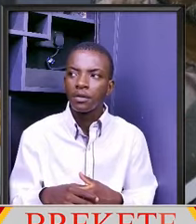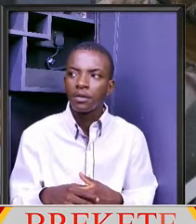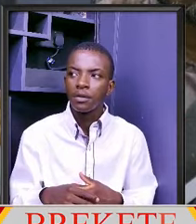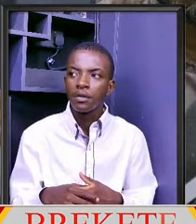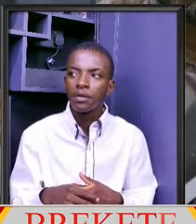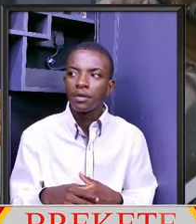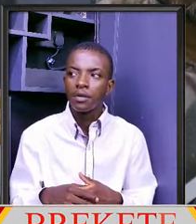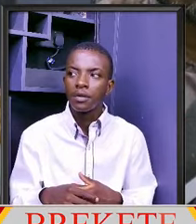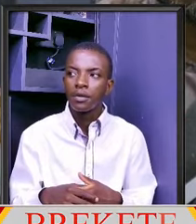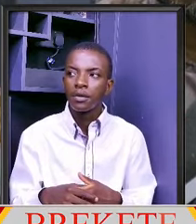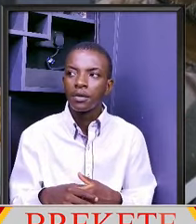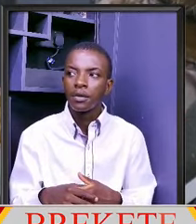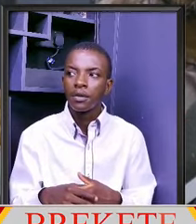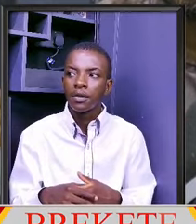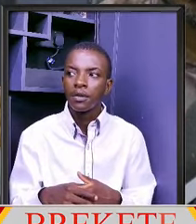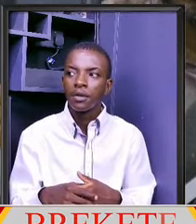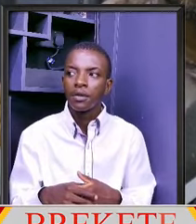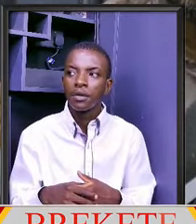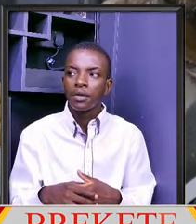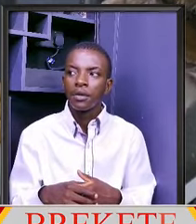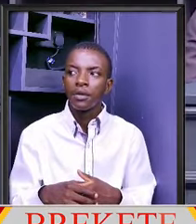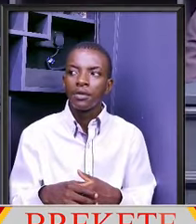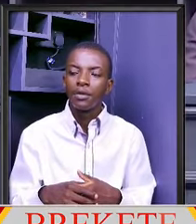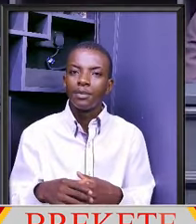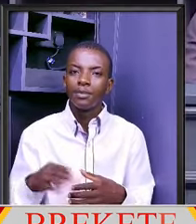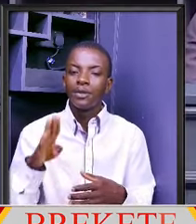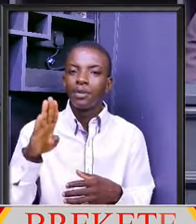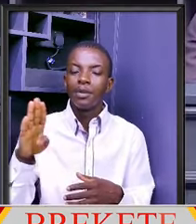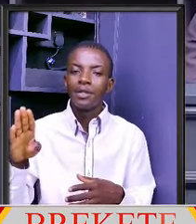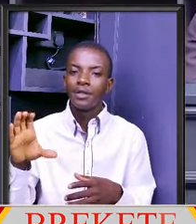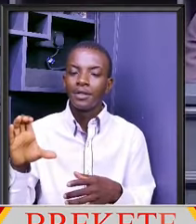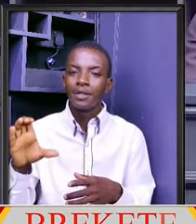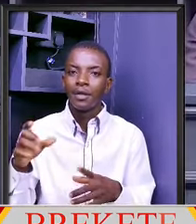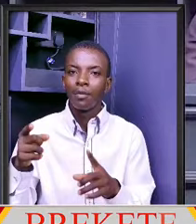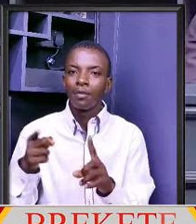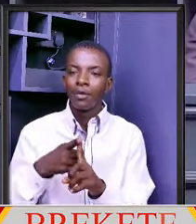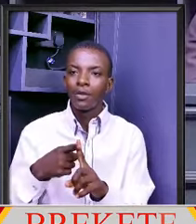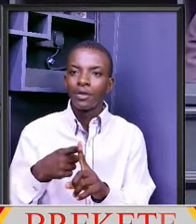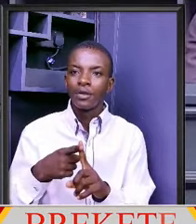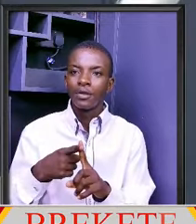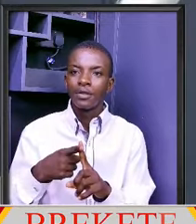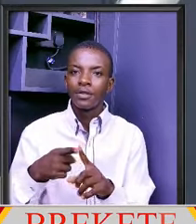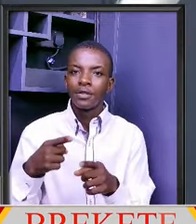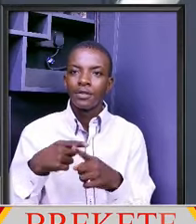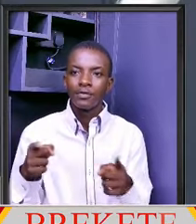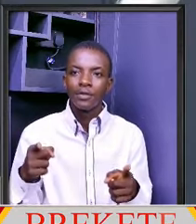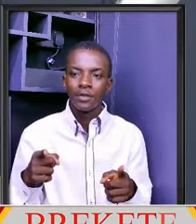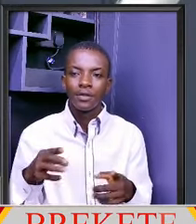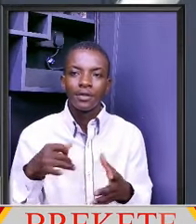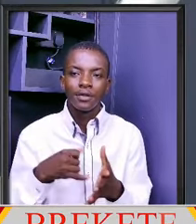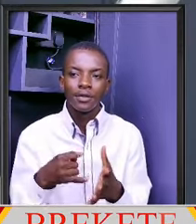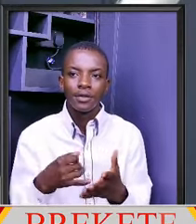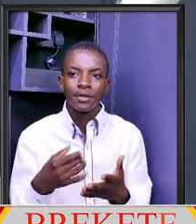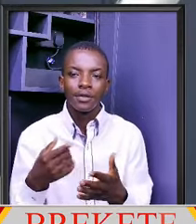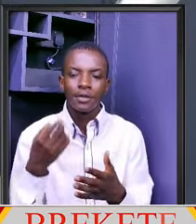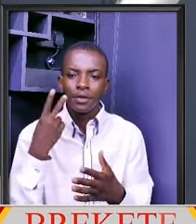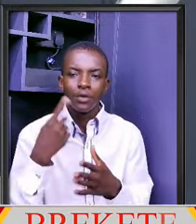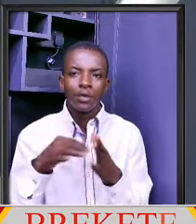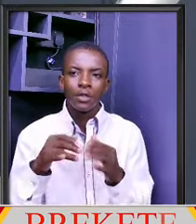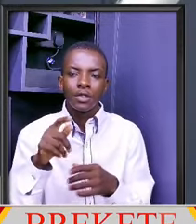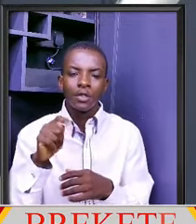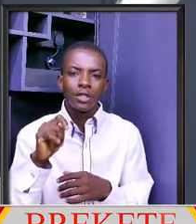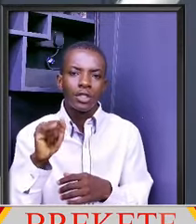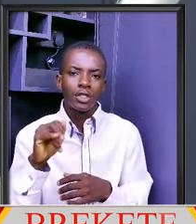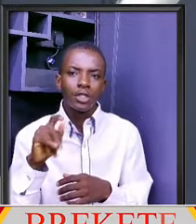America go to BBC plus. They say that plus, then don't differentiate them. See what they happen with TikTok